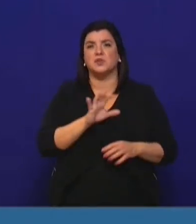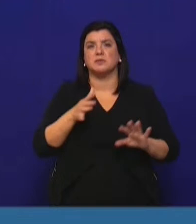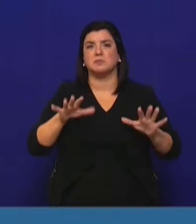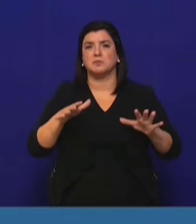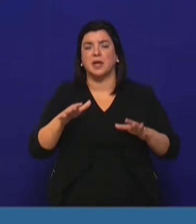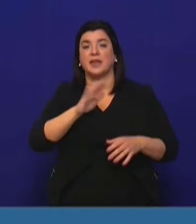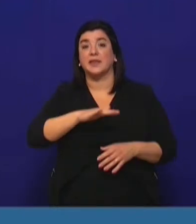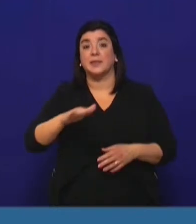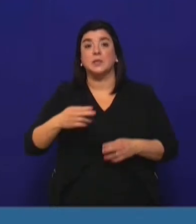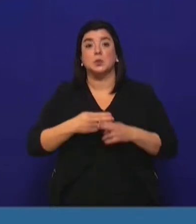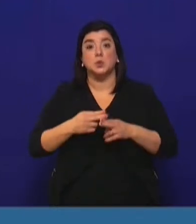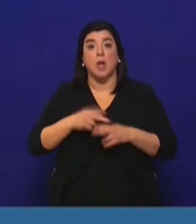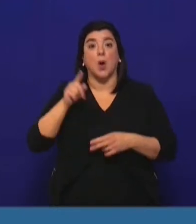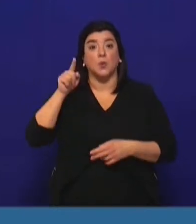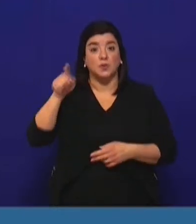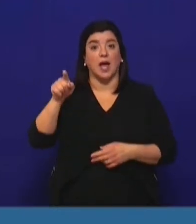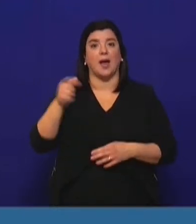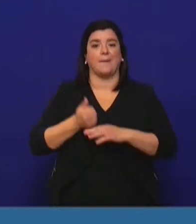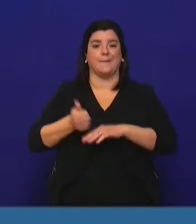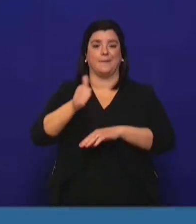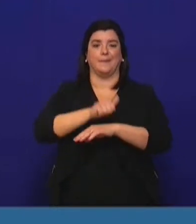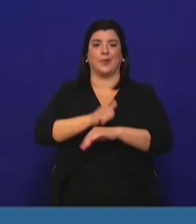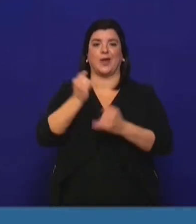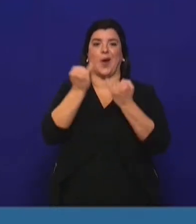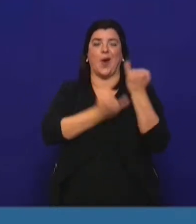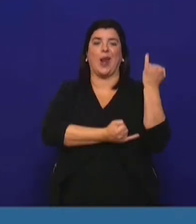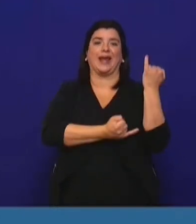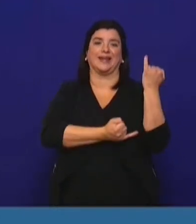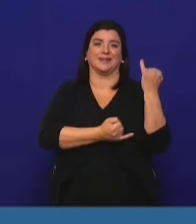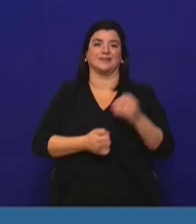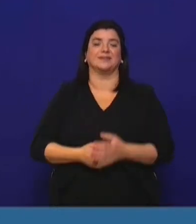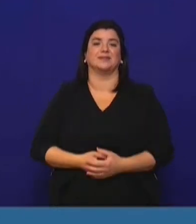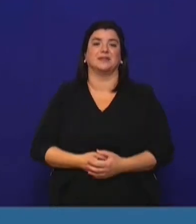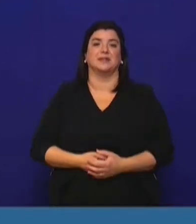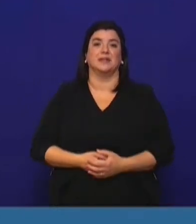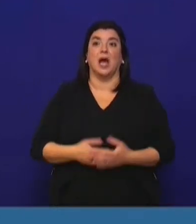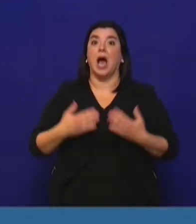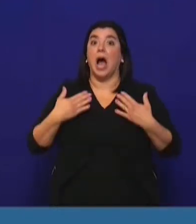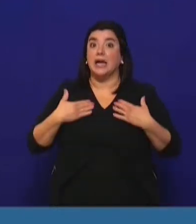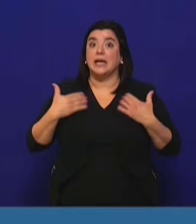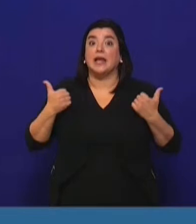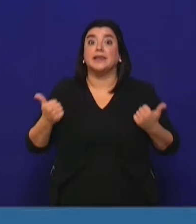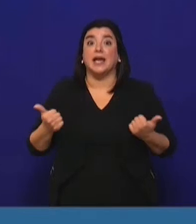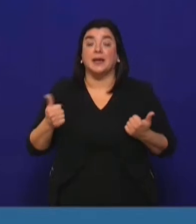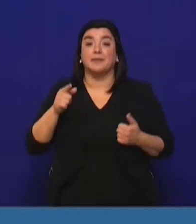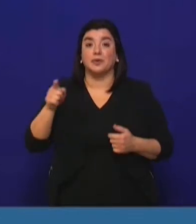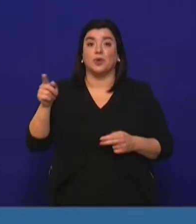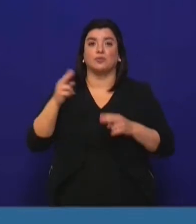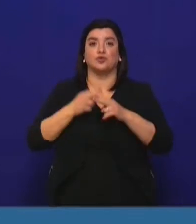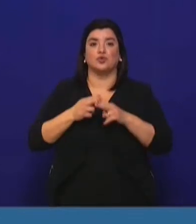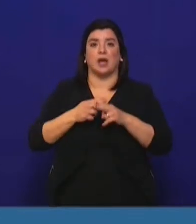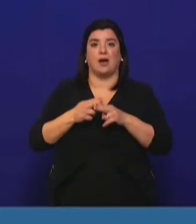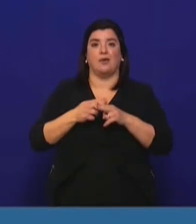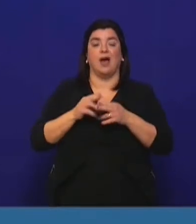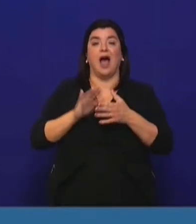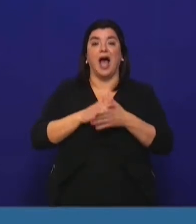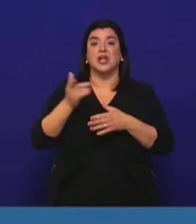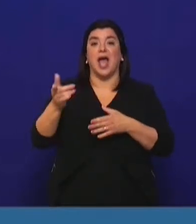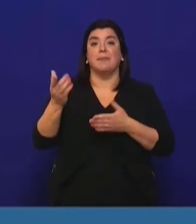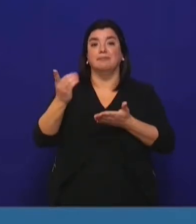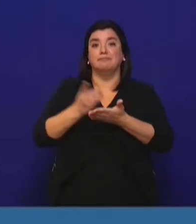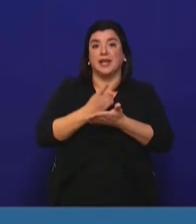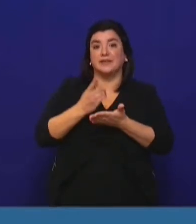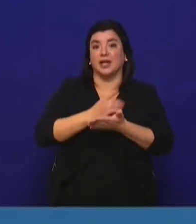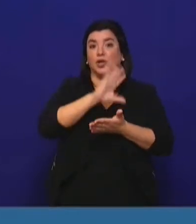12,789 persuni li bbukkjaw it-test tagħhom fuq dan is-servizz. Għalina dan huwa tajjeb li tużaw għaliex hemmhekk ħajkollna d-dettalji tagħkom li